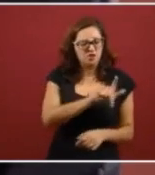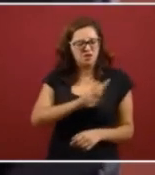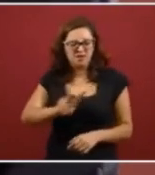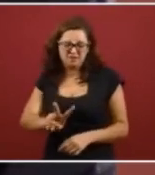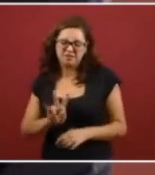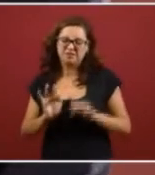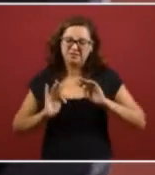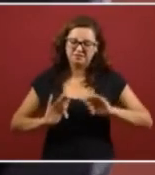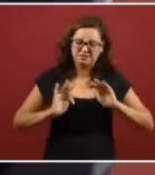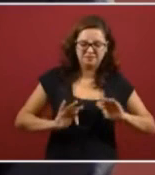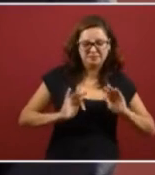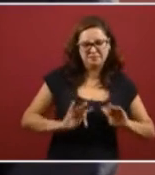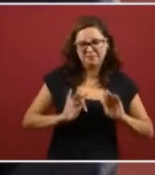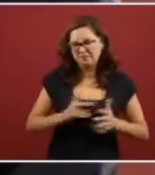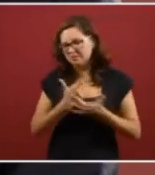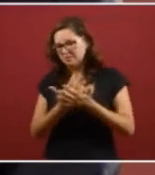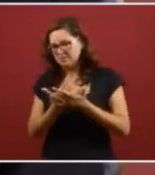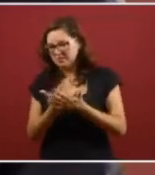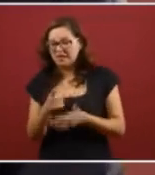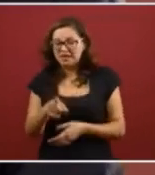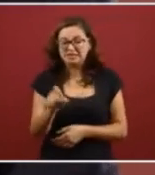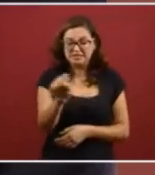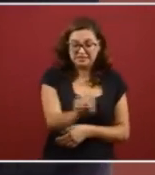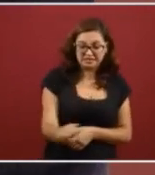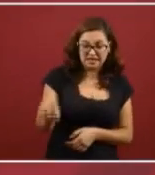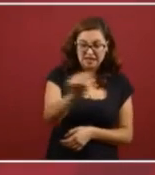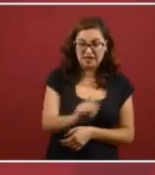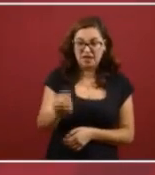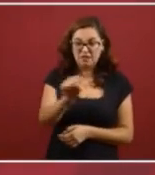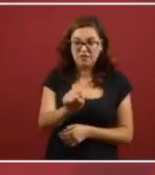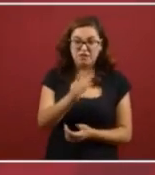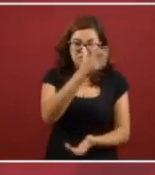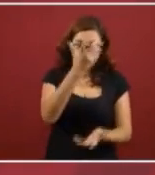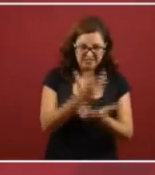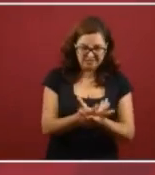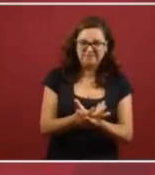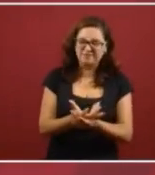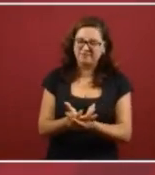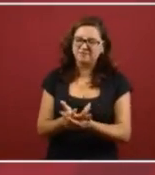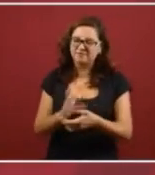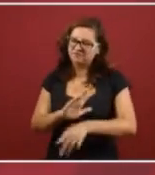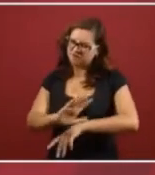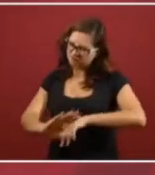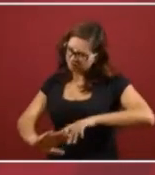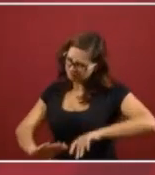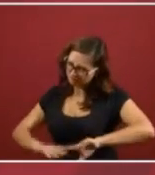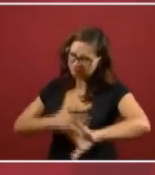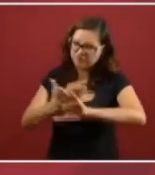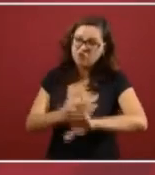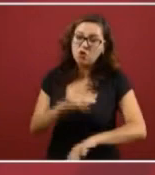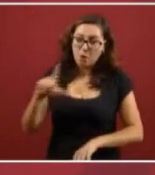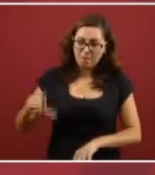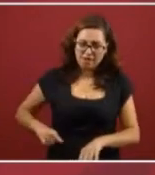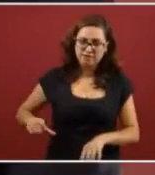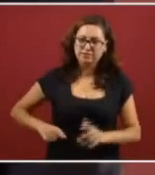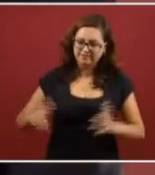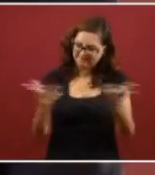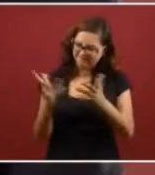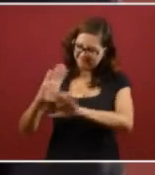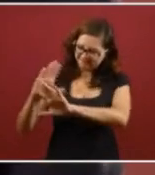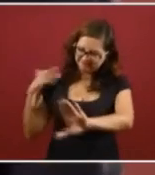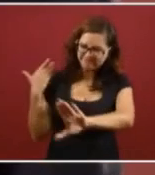weekend. Que era like if they were going to put somebody in jail, they would entonces, put them on the weekend so